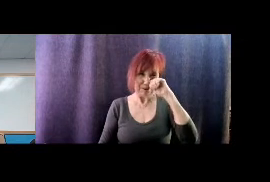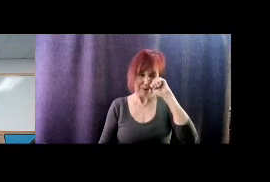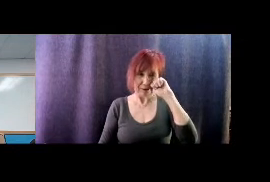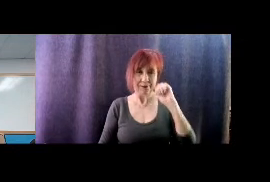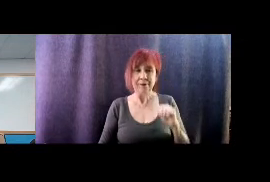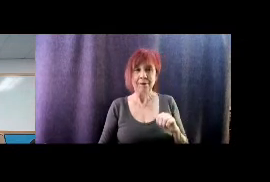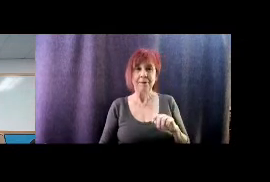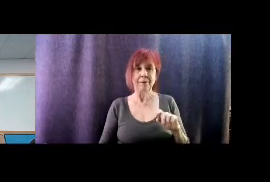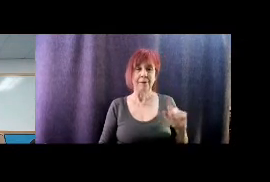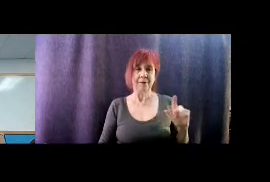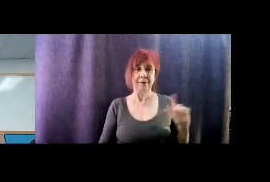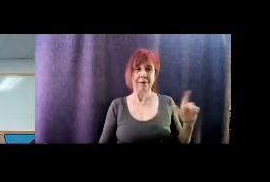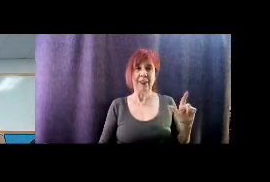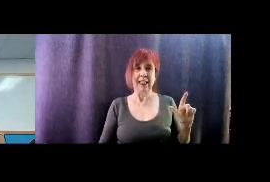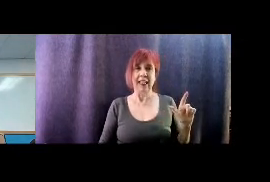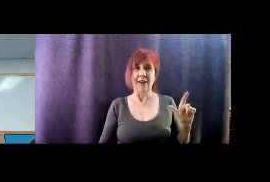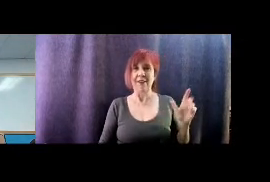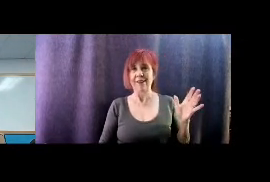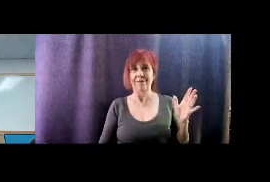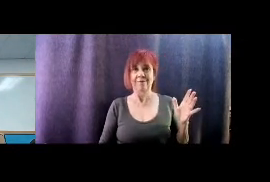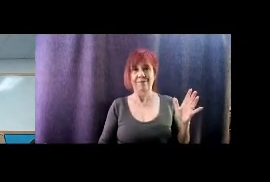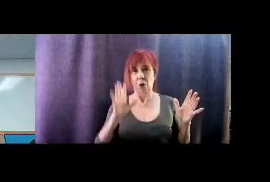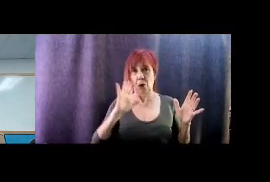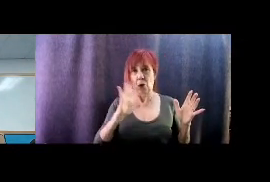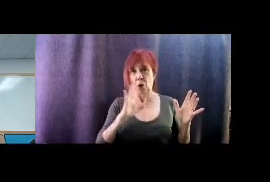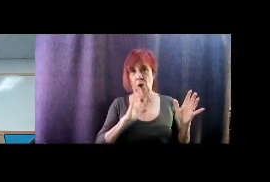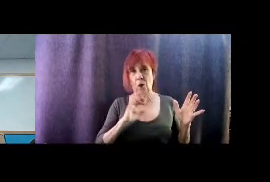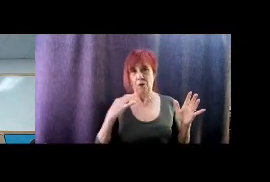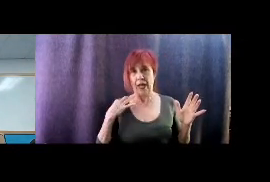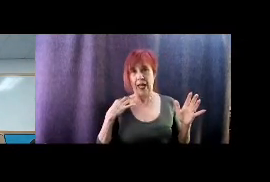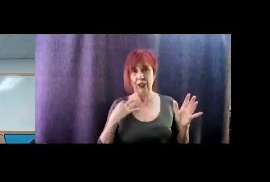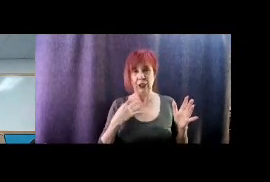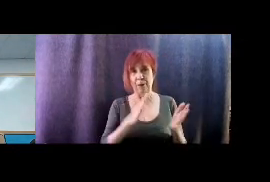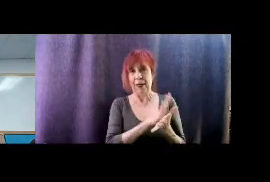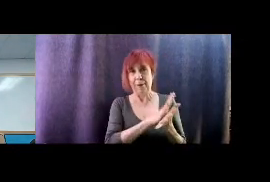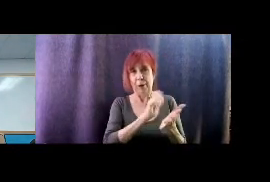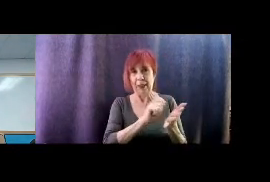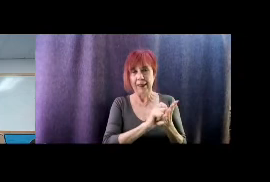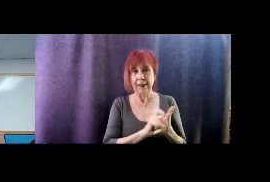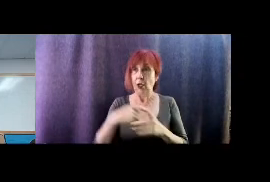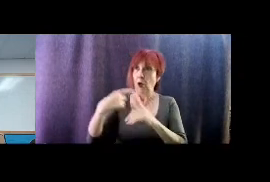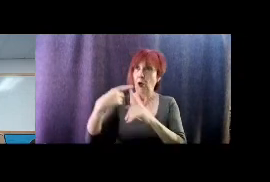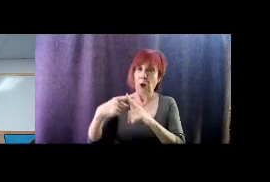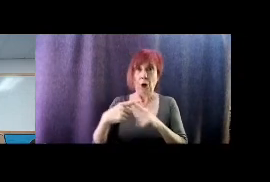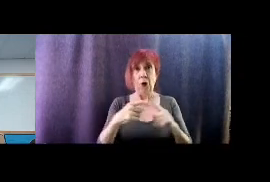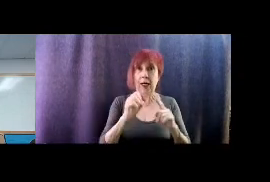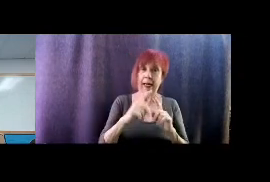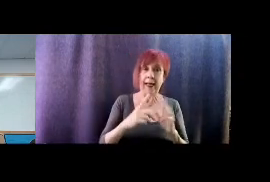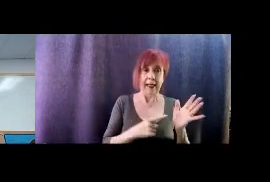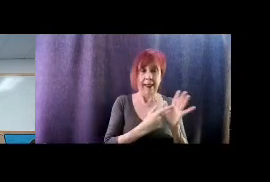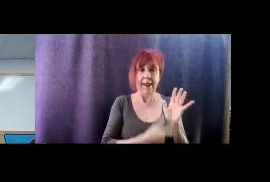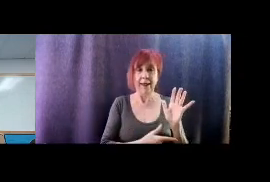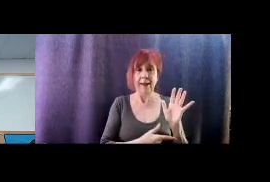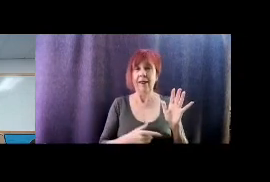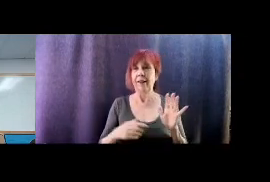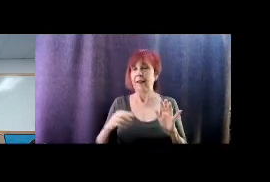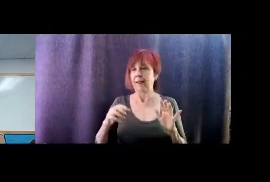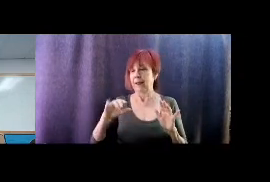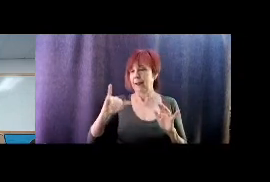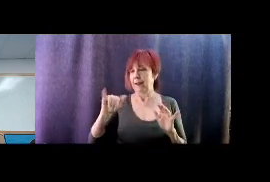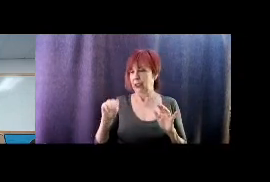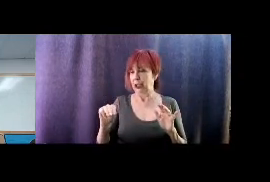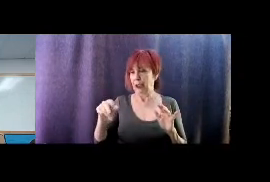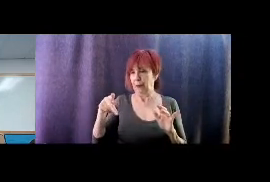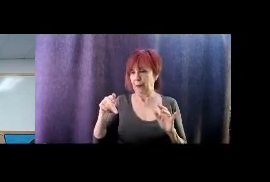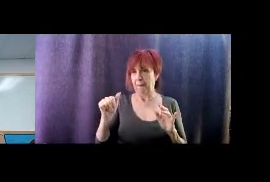the left is the old paper and pencil version. There's some pro ed materials. Our good buddy Jim Patton down at the